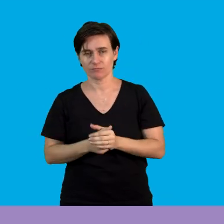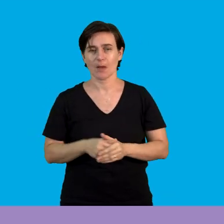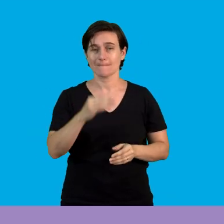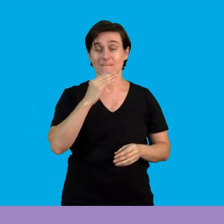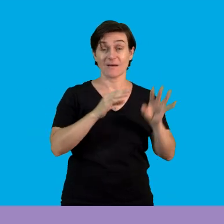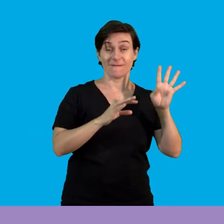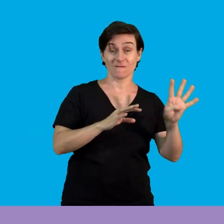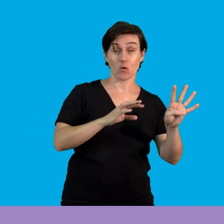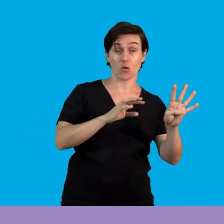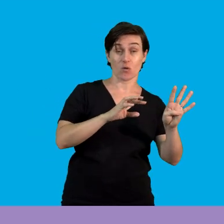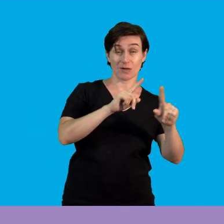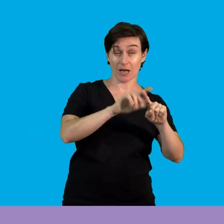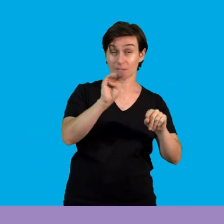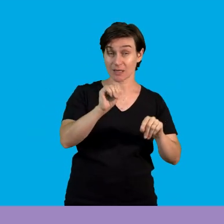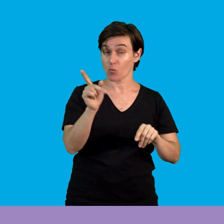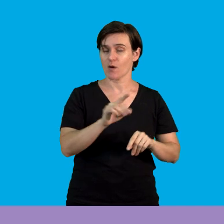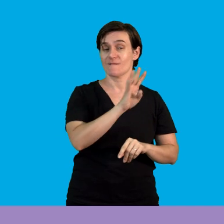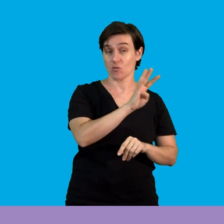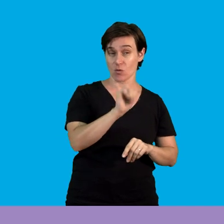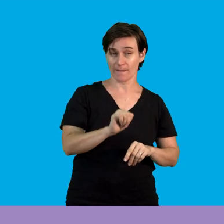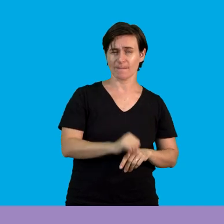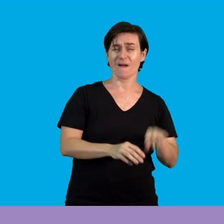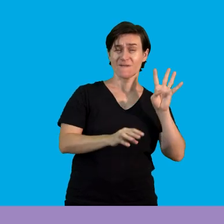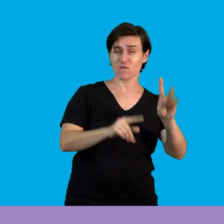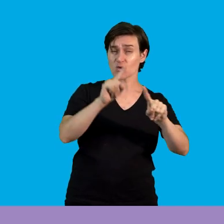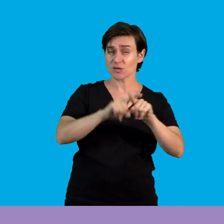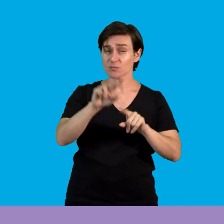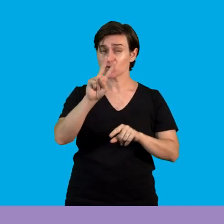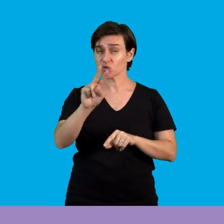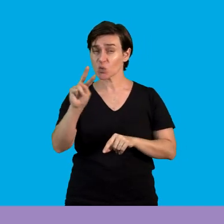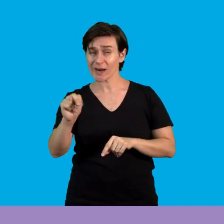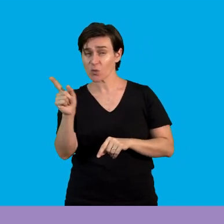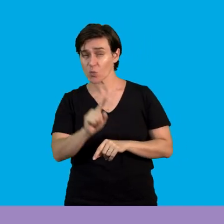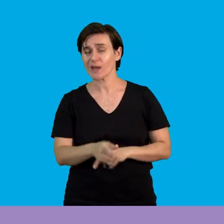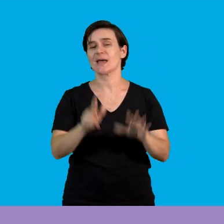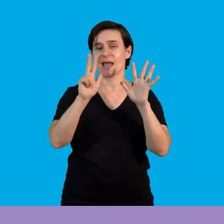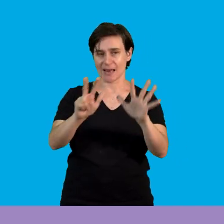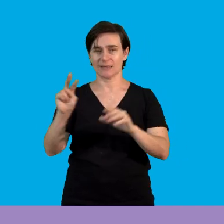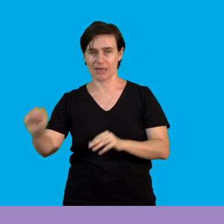is 4m, and then 4 multiplied by 2n, which is 8n,